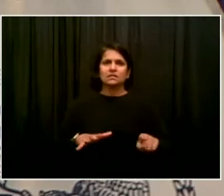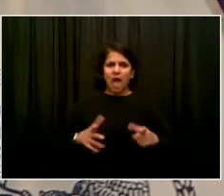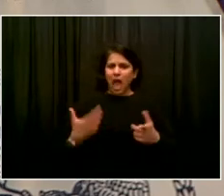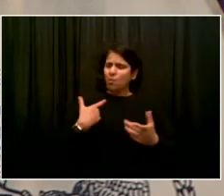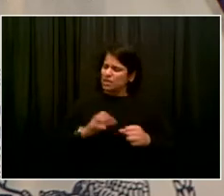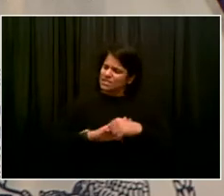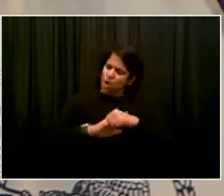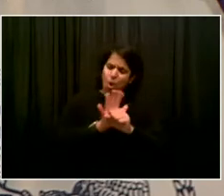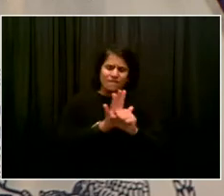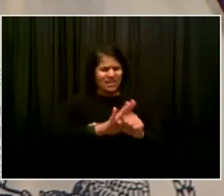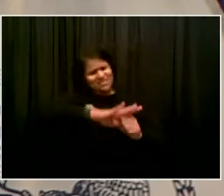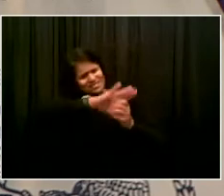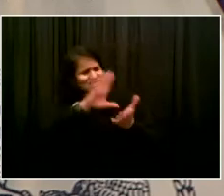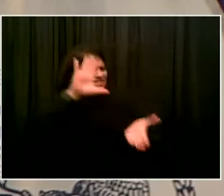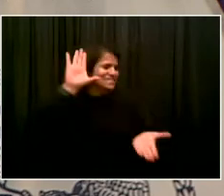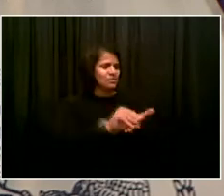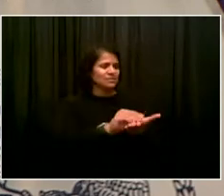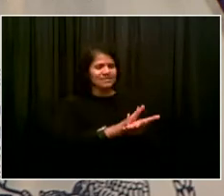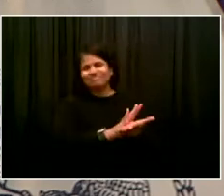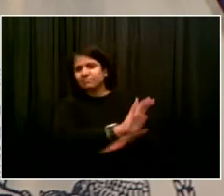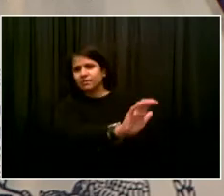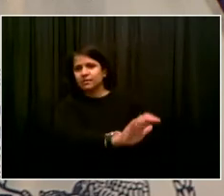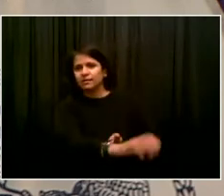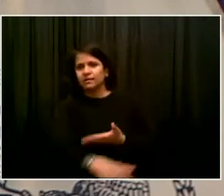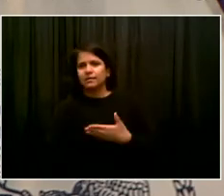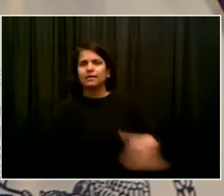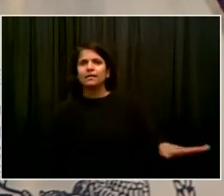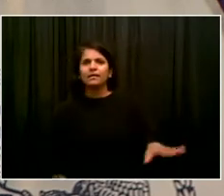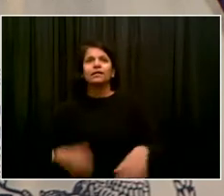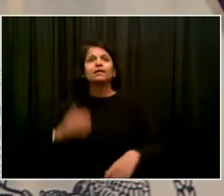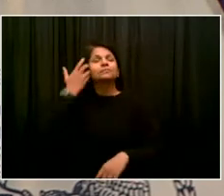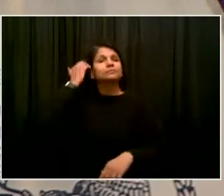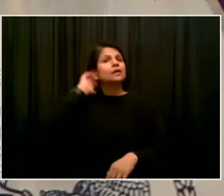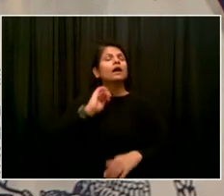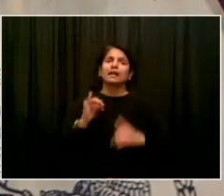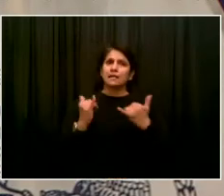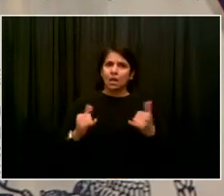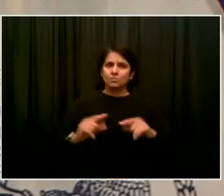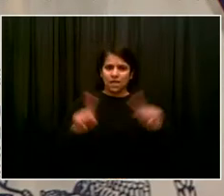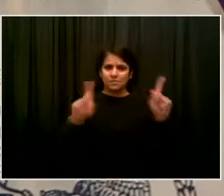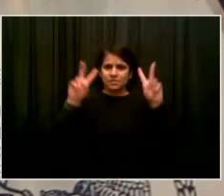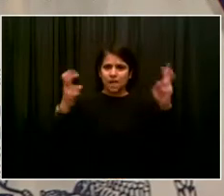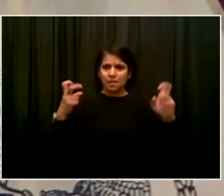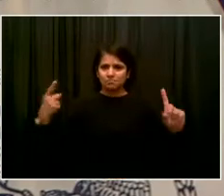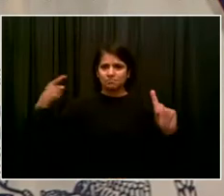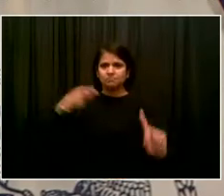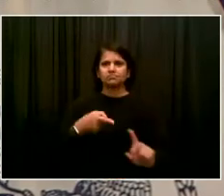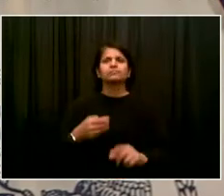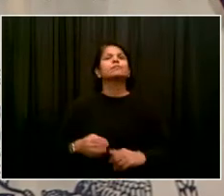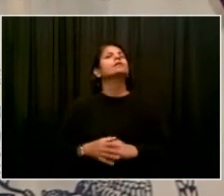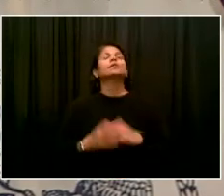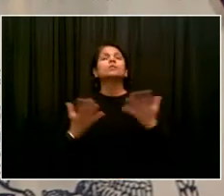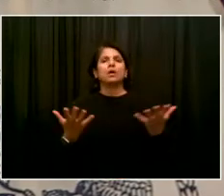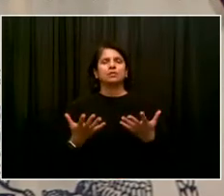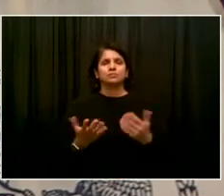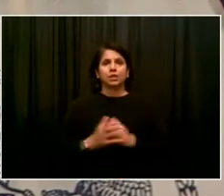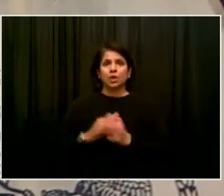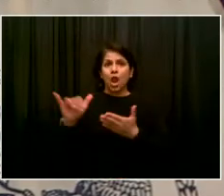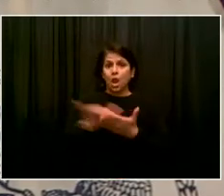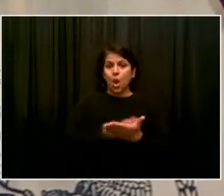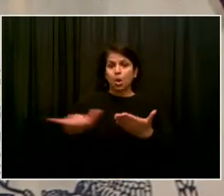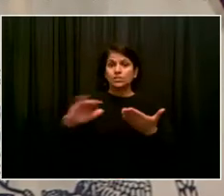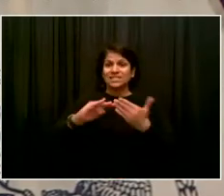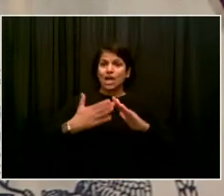recovery. I always talk about recovery for all of us. Recovery for all of us means making the city safer and safer. We are the safest big